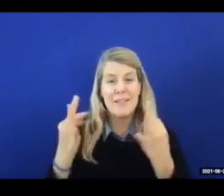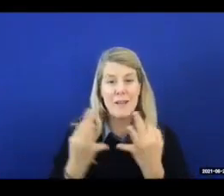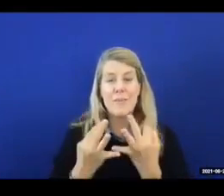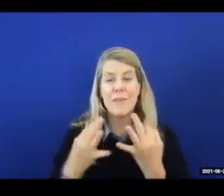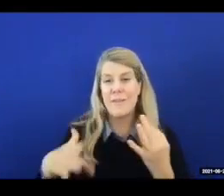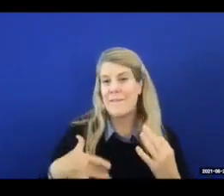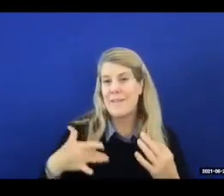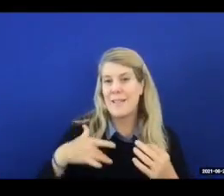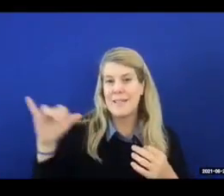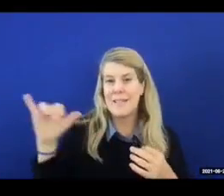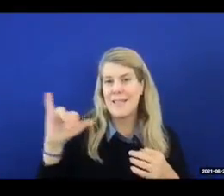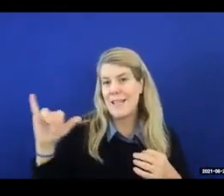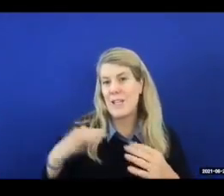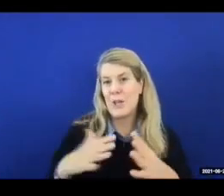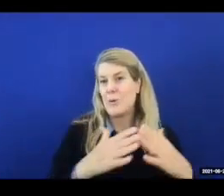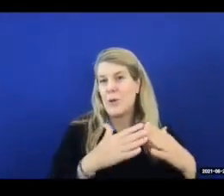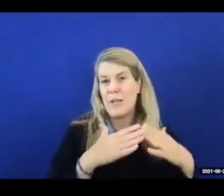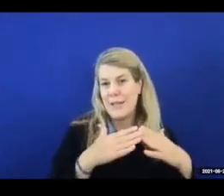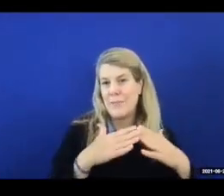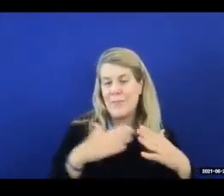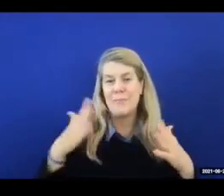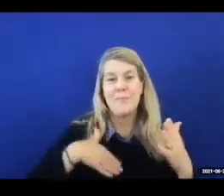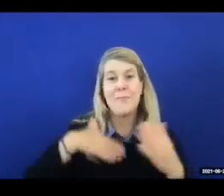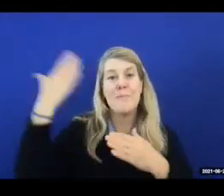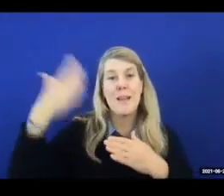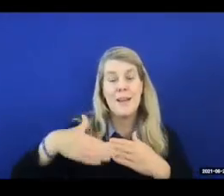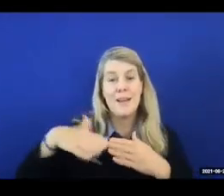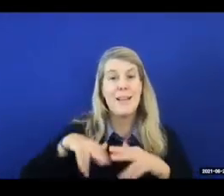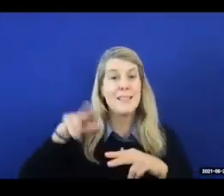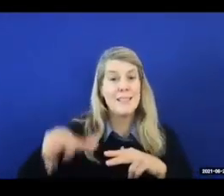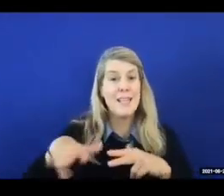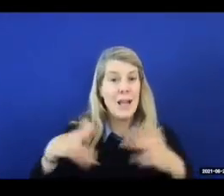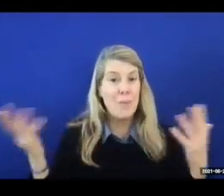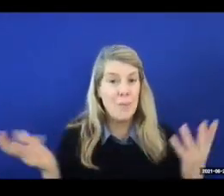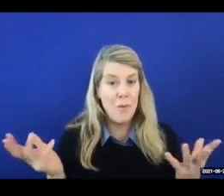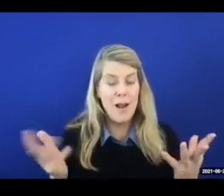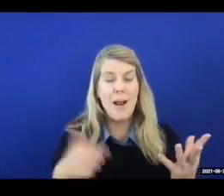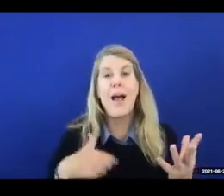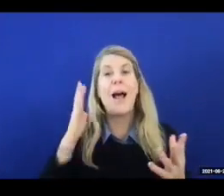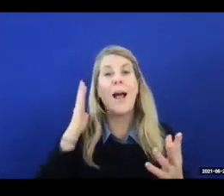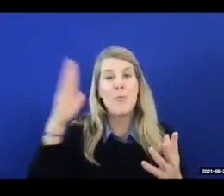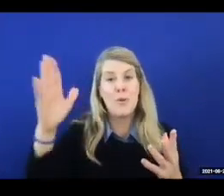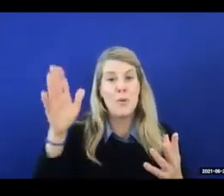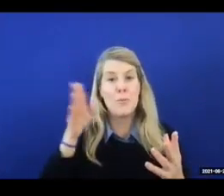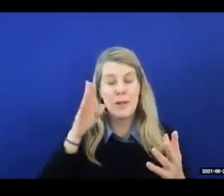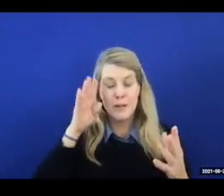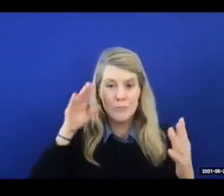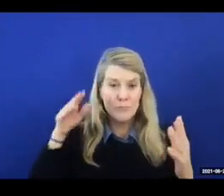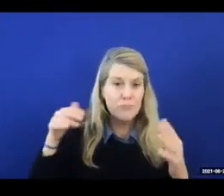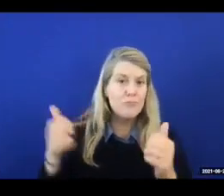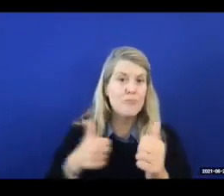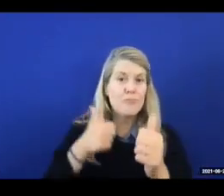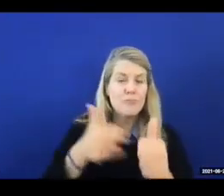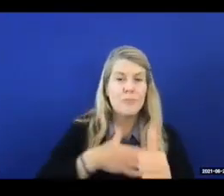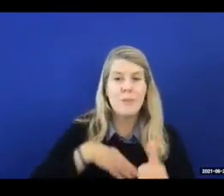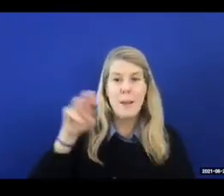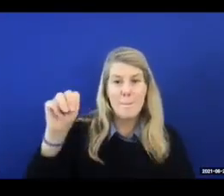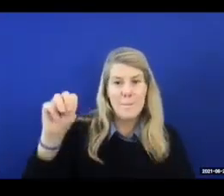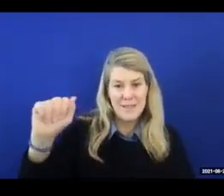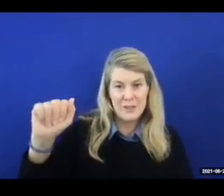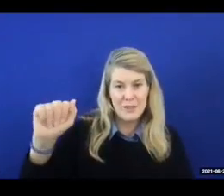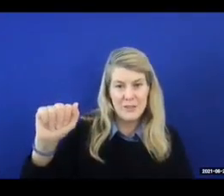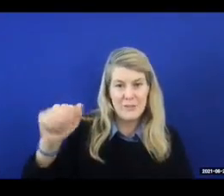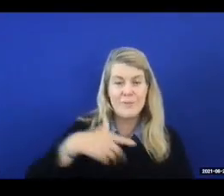feels like community. My next step, definitely I will be pursuing my master's, and I'm